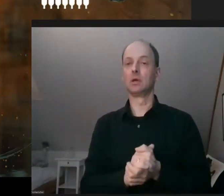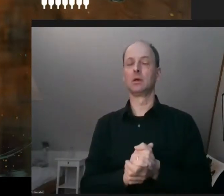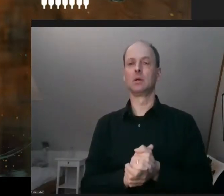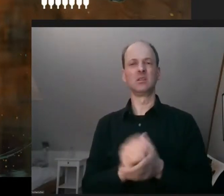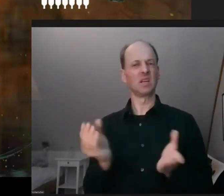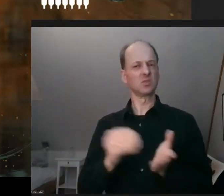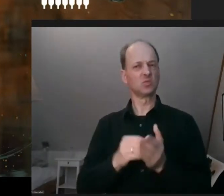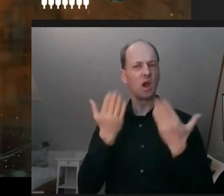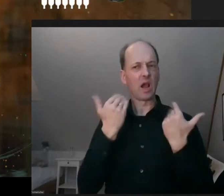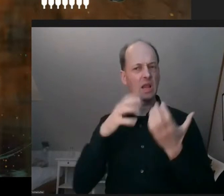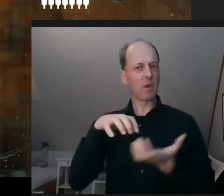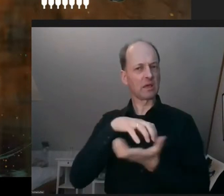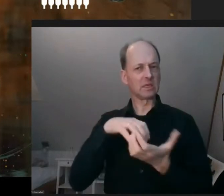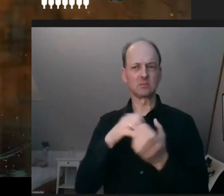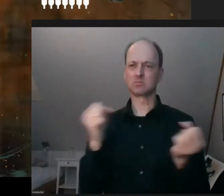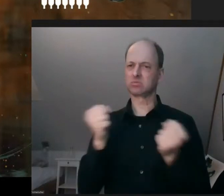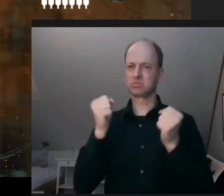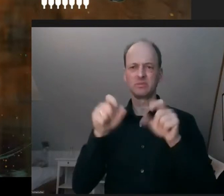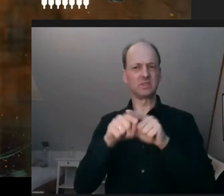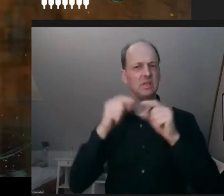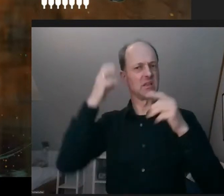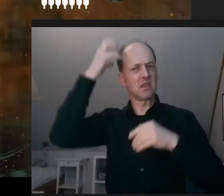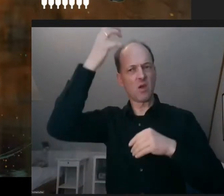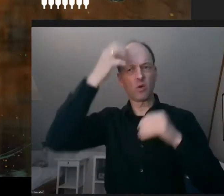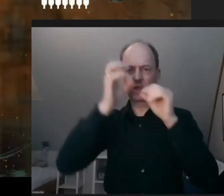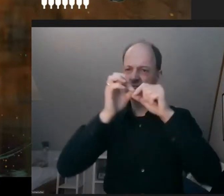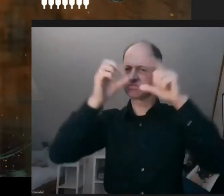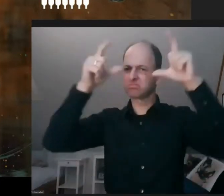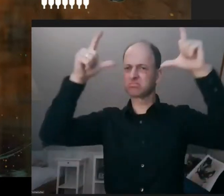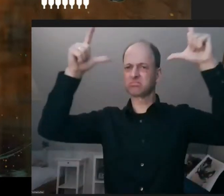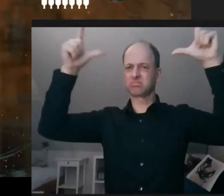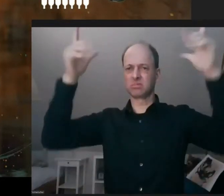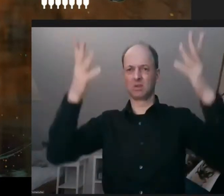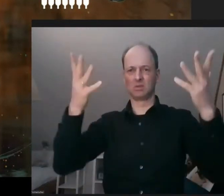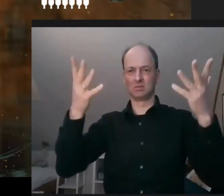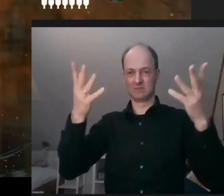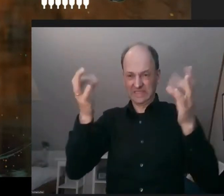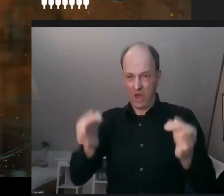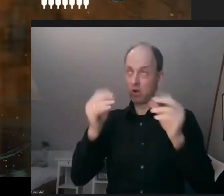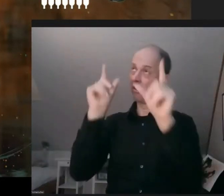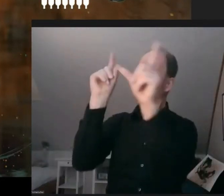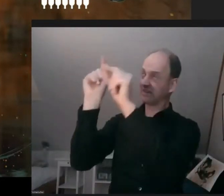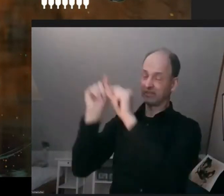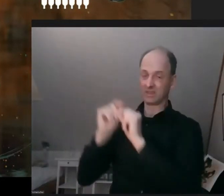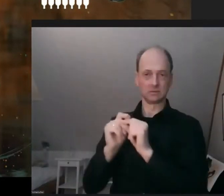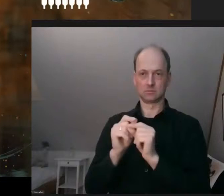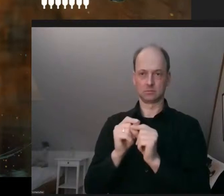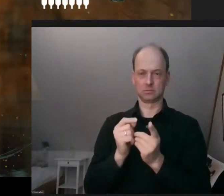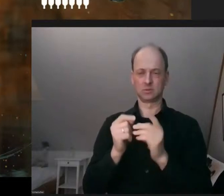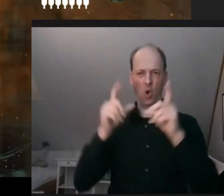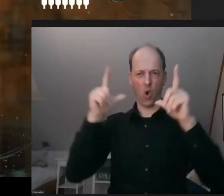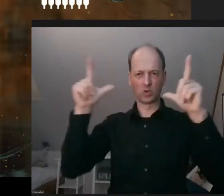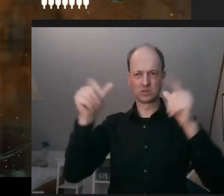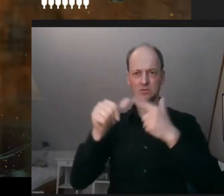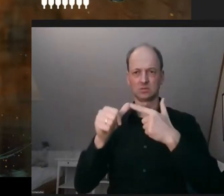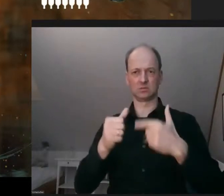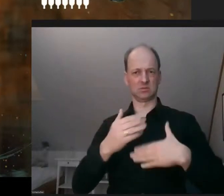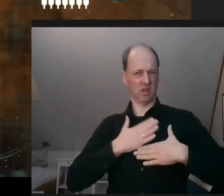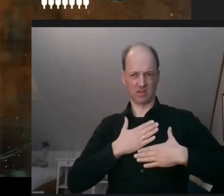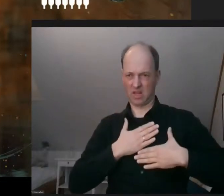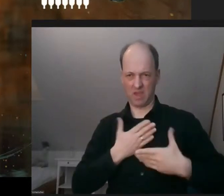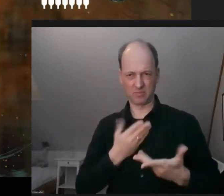in the head of the people. So the climate crisis is quite abstract because it's so huge and so complex, and